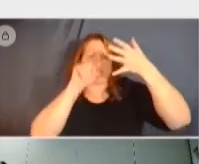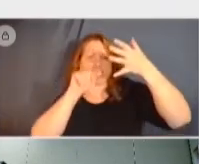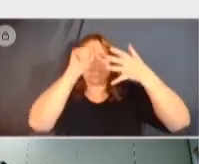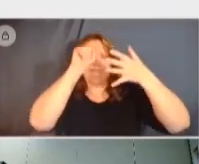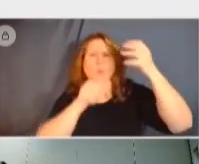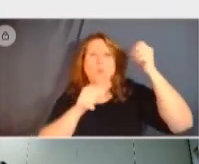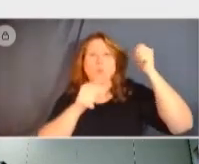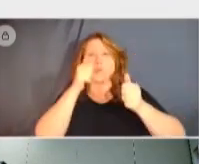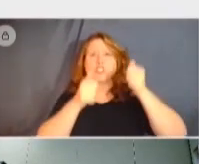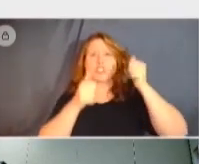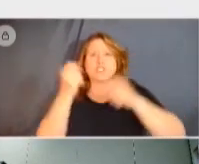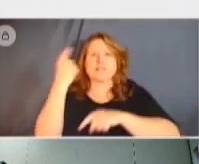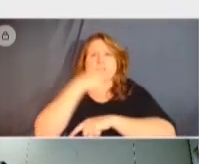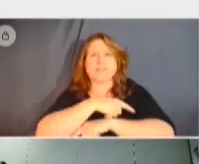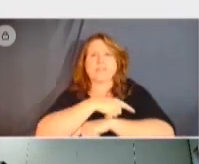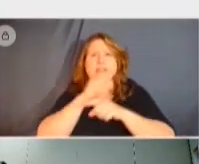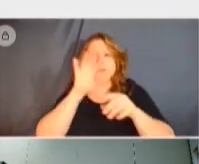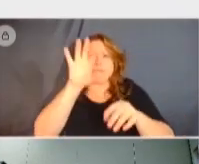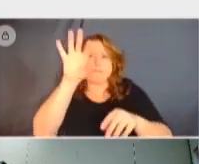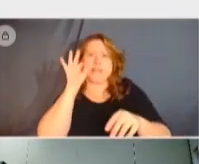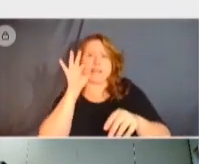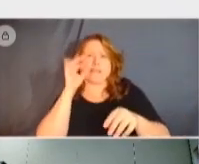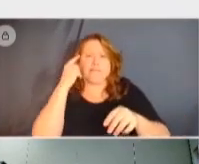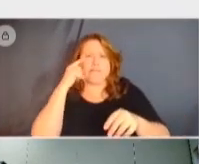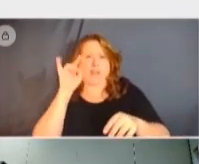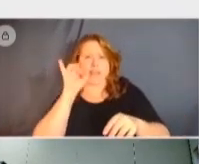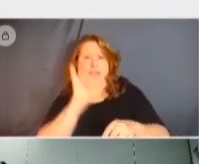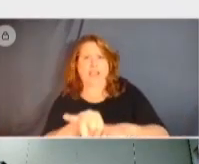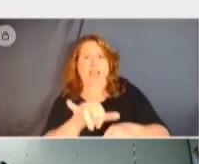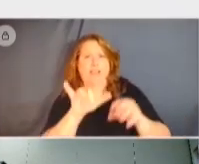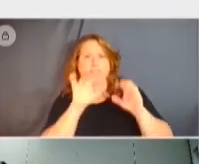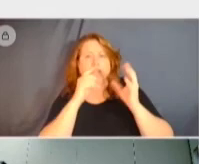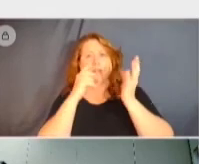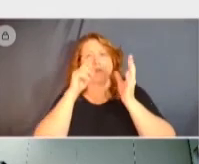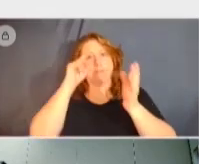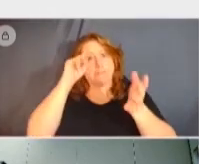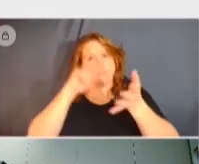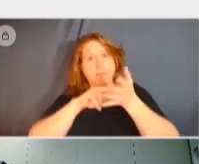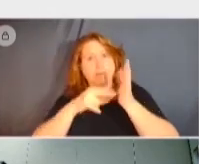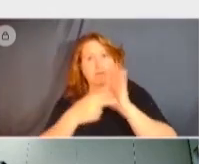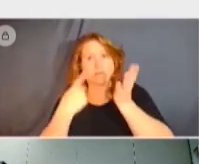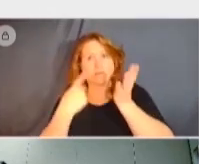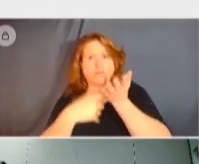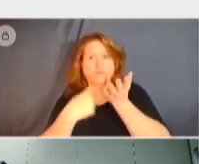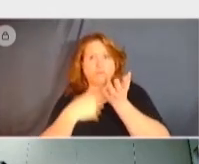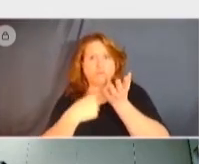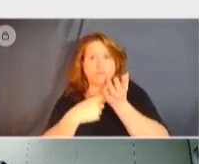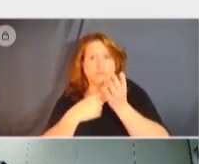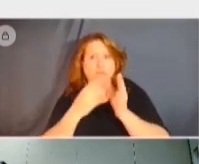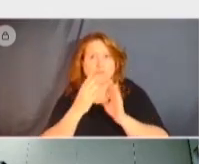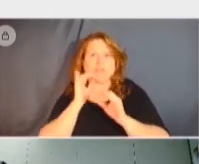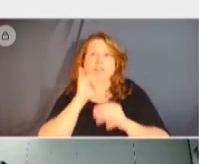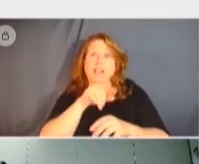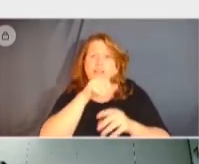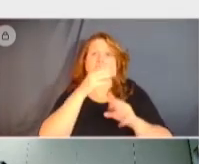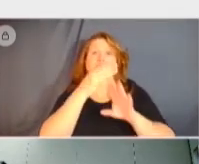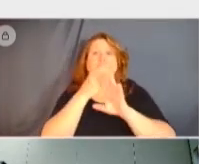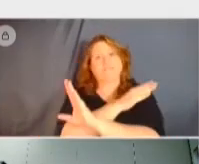is a Sunday. You know, we can't be later. August 2nd is a Monday. Oh, sorry.